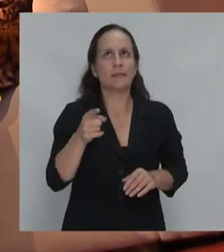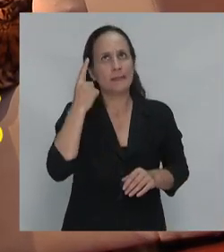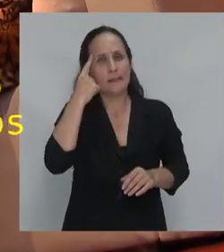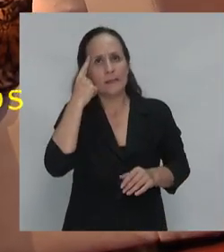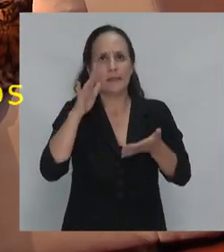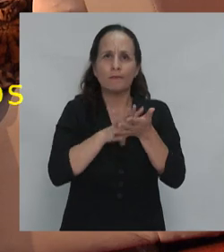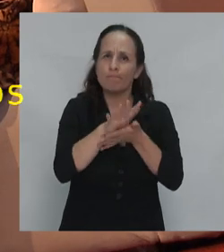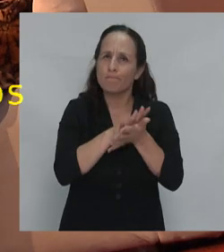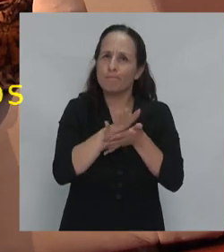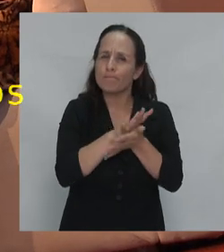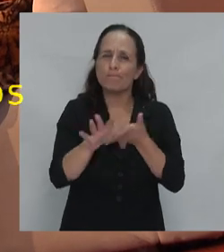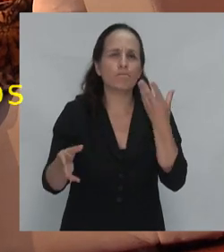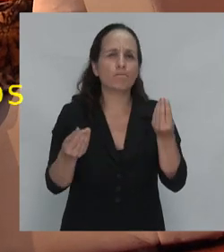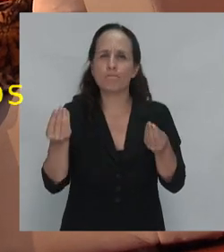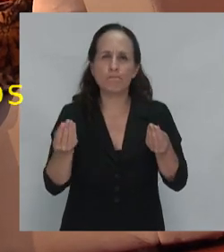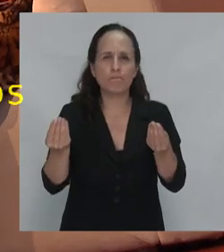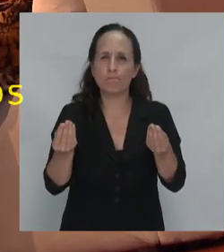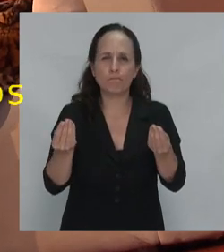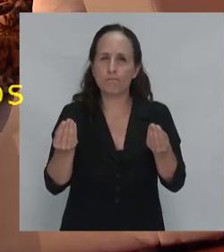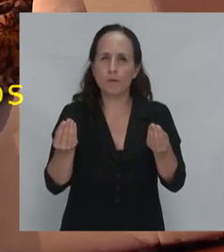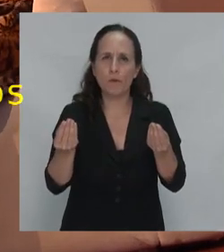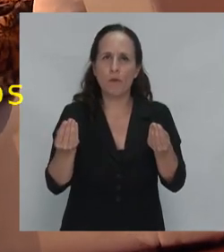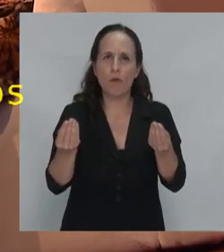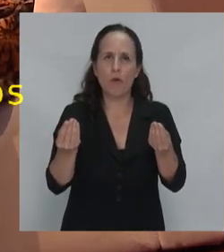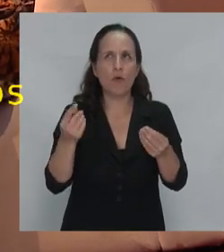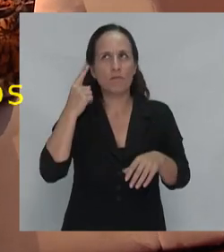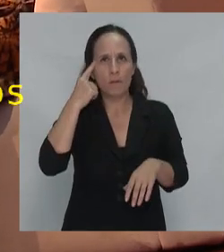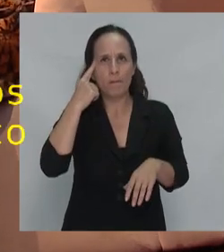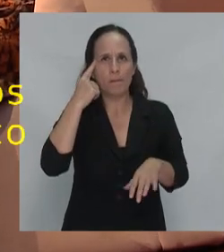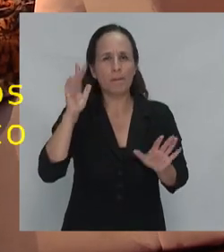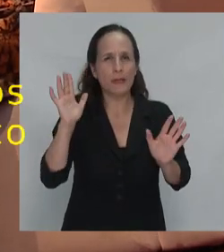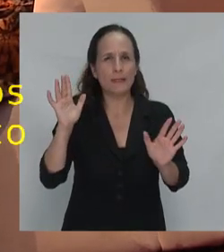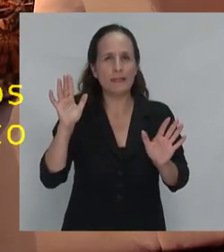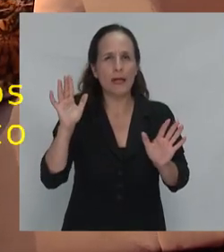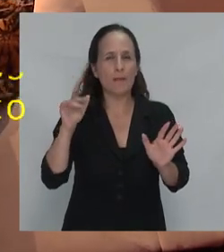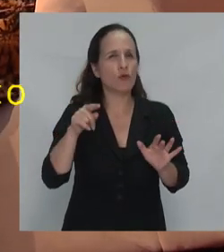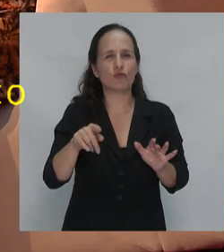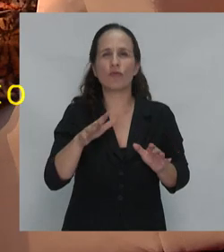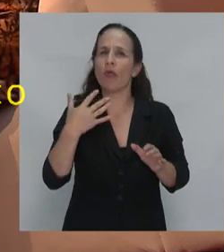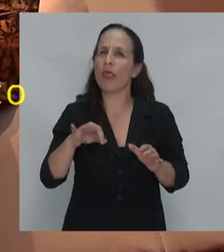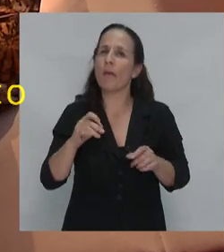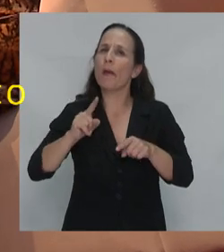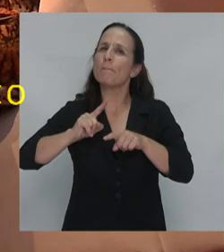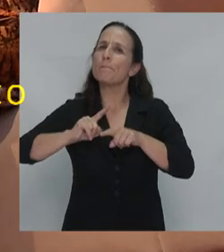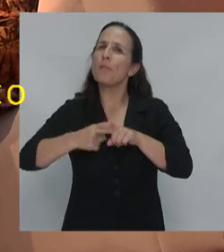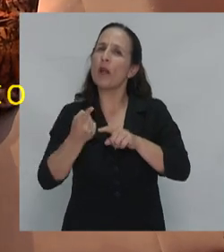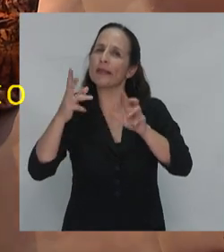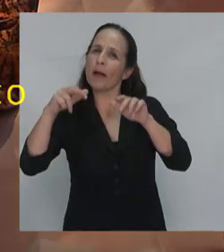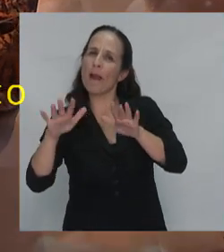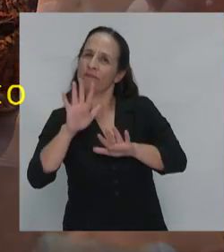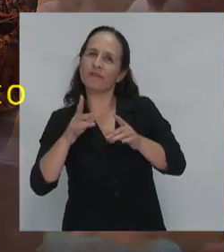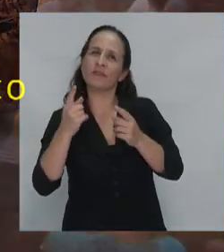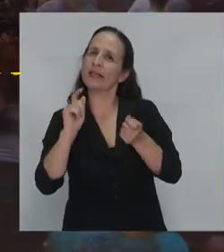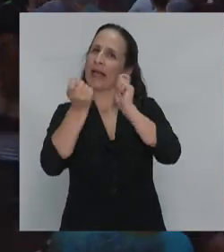in changing the politics, and I talked about people power. We have to organize, we have to fight. And people in